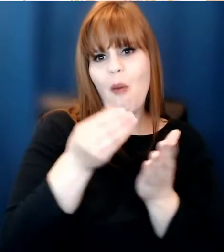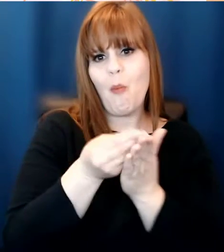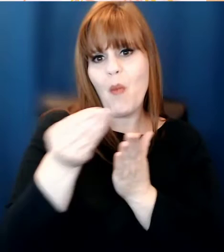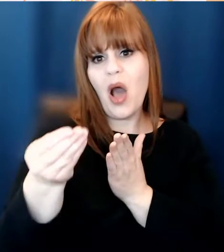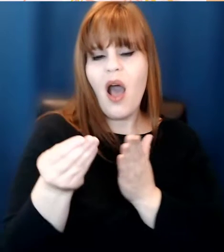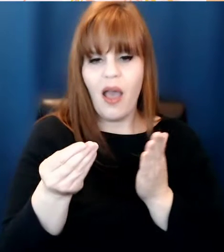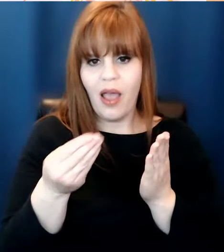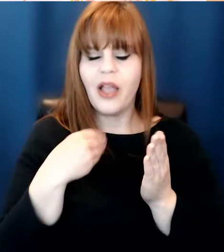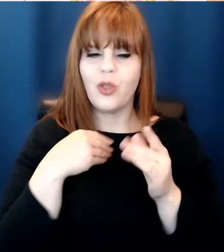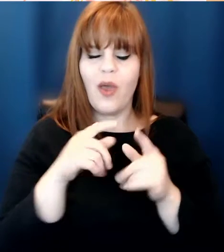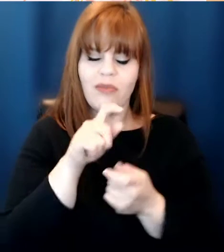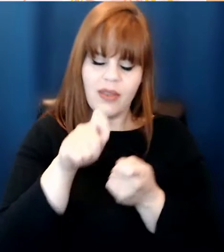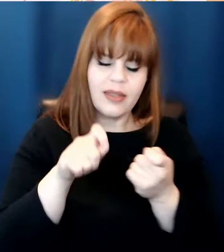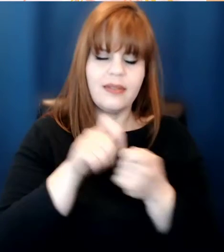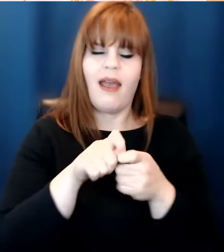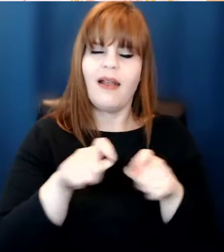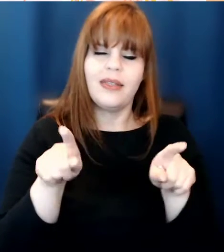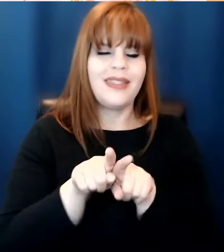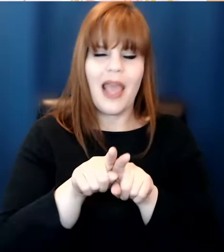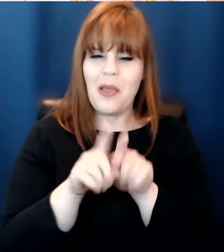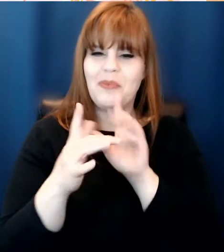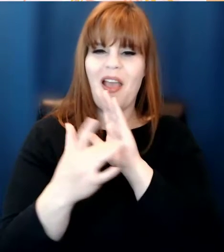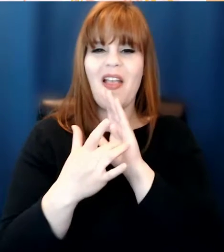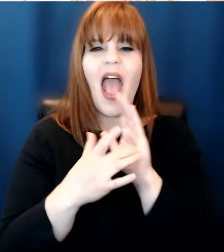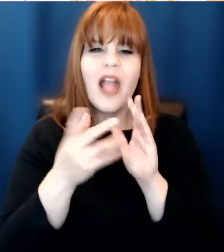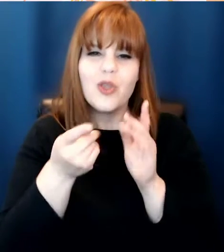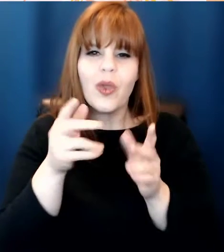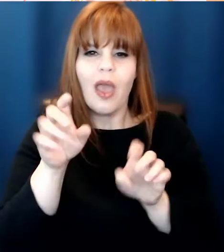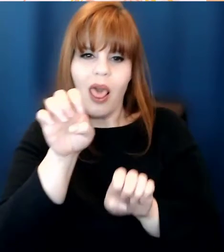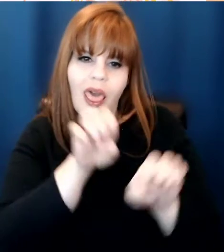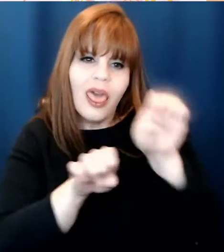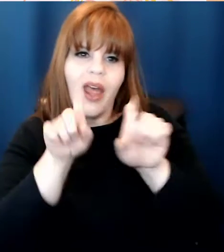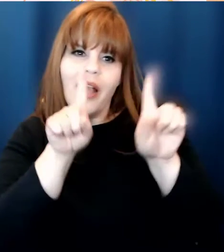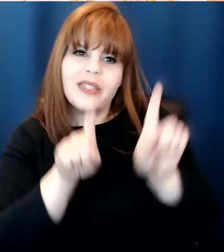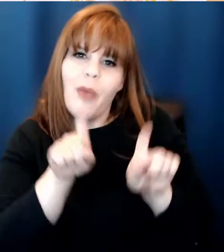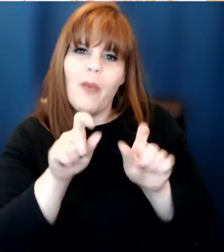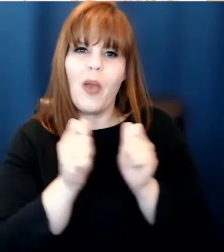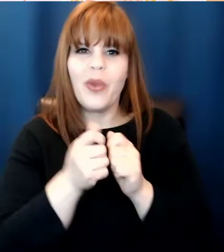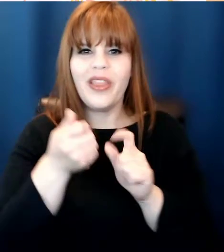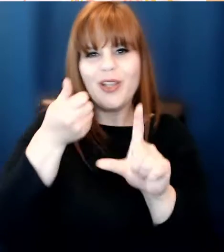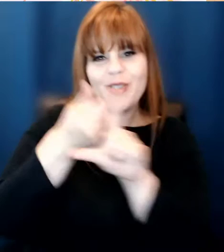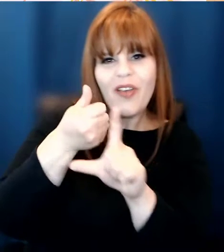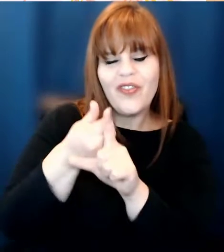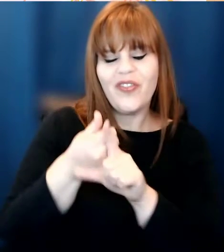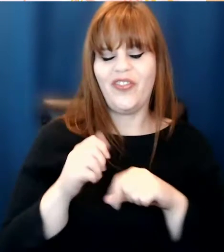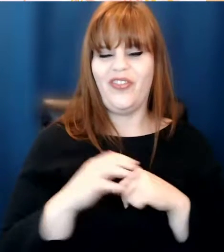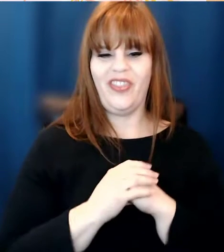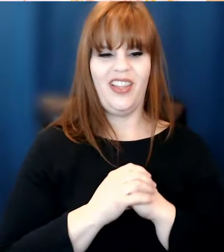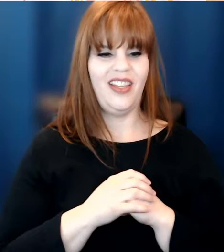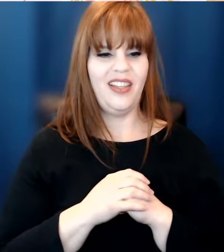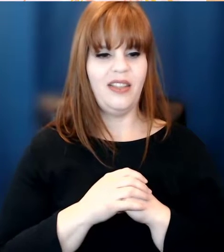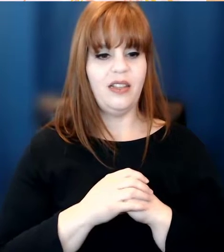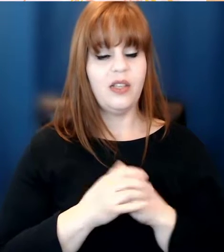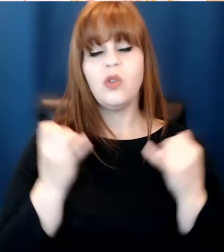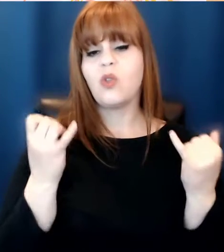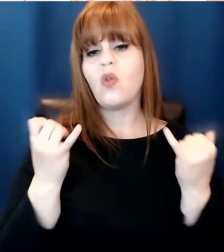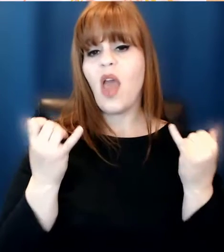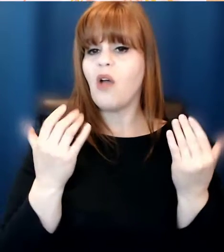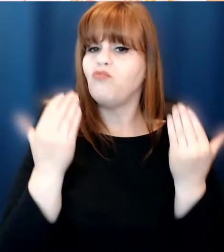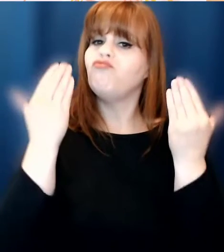exact technology and experiment with it themselves. So now let's just get right into the demo